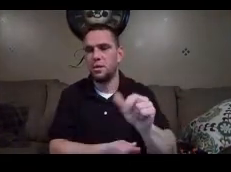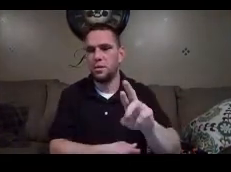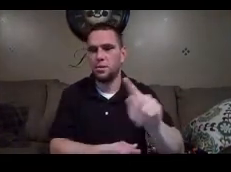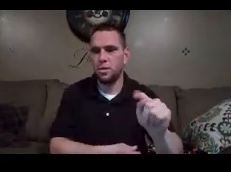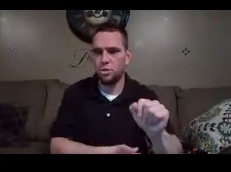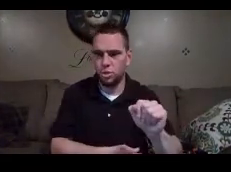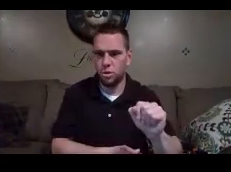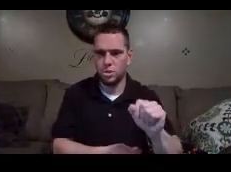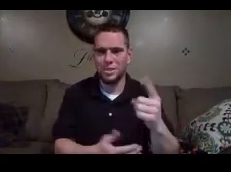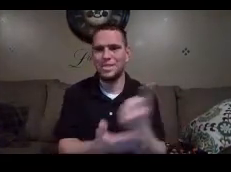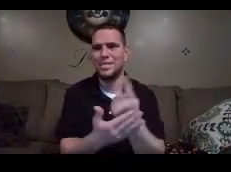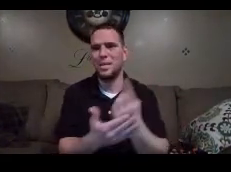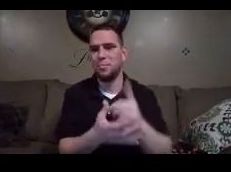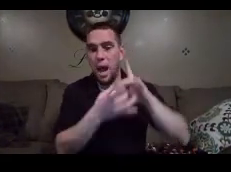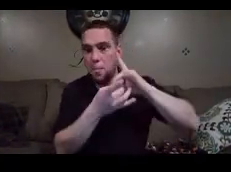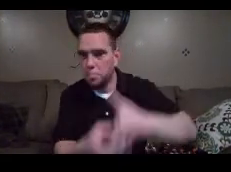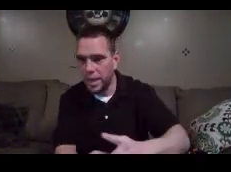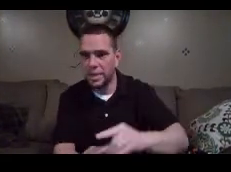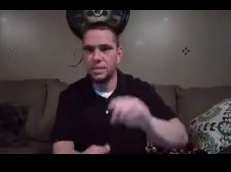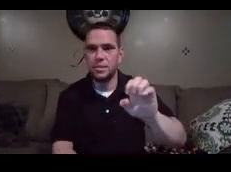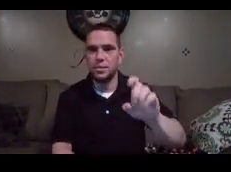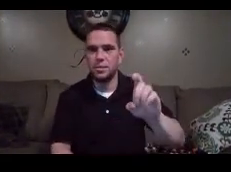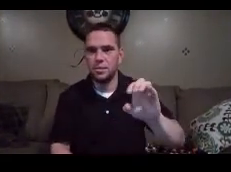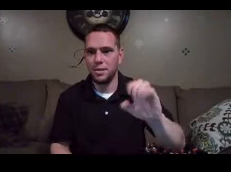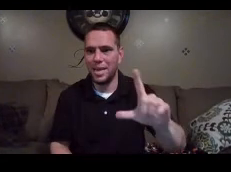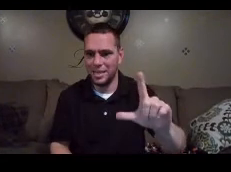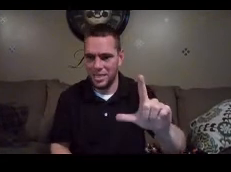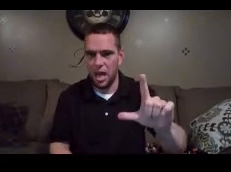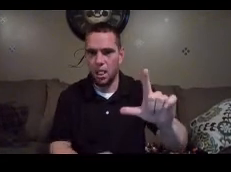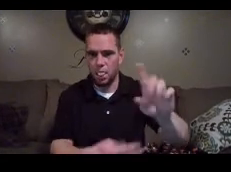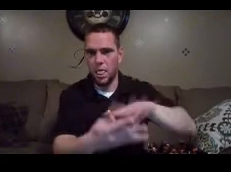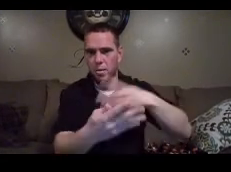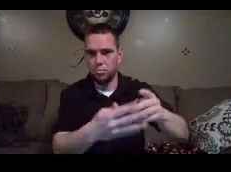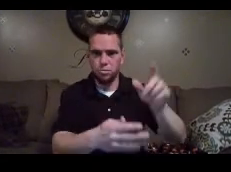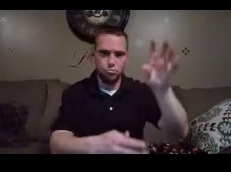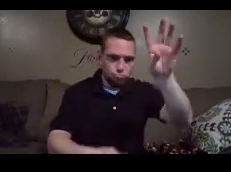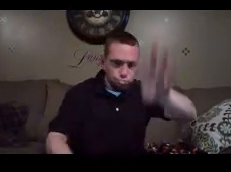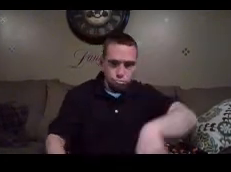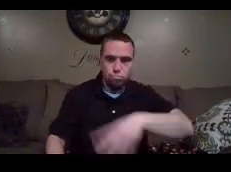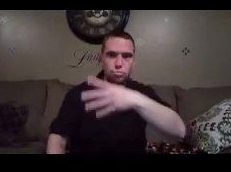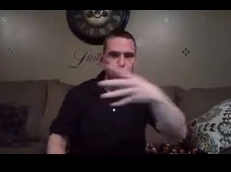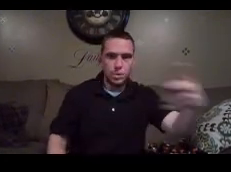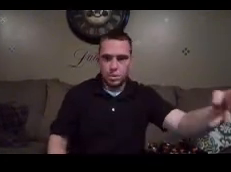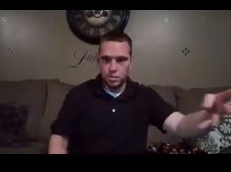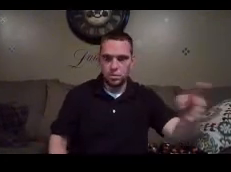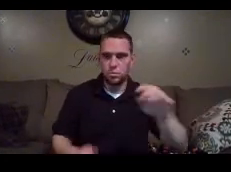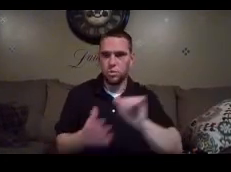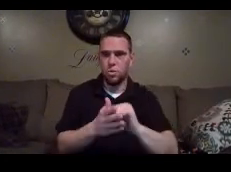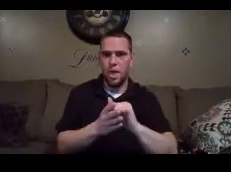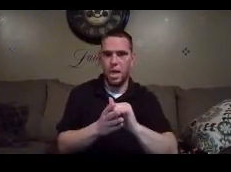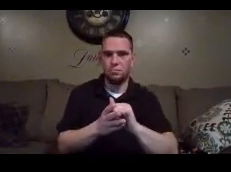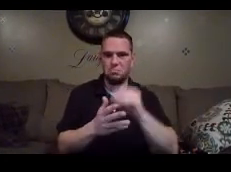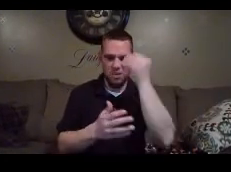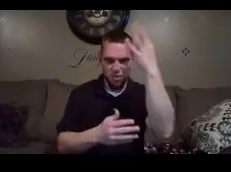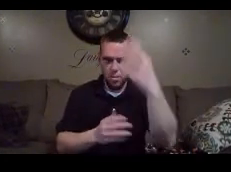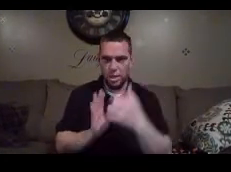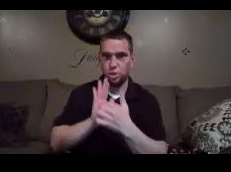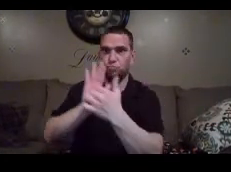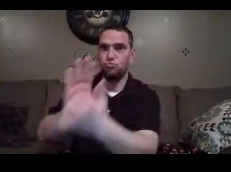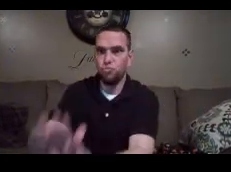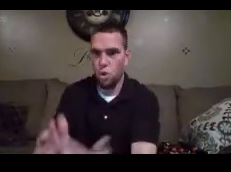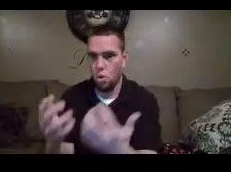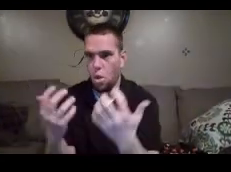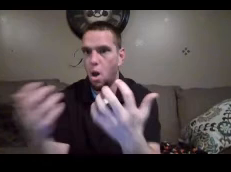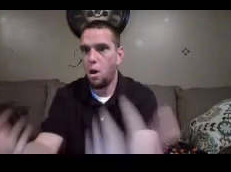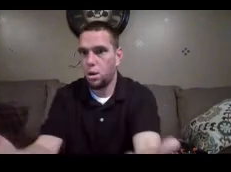spreadsheet data. So, you know, providing that data to the audience is always good in those cases, because, you know,